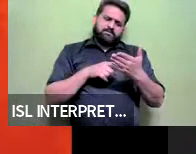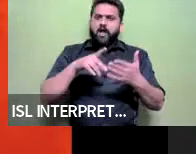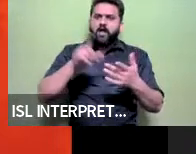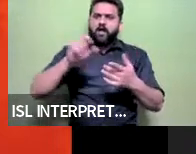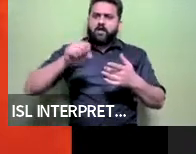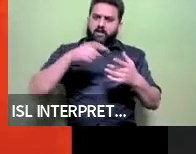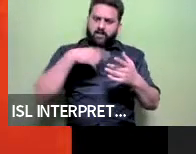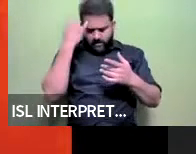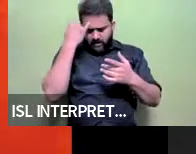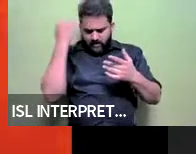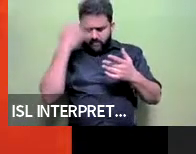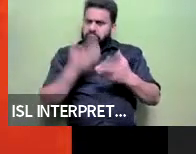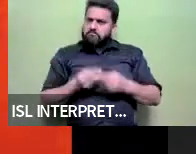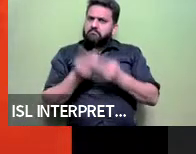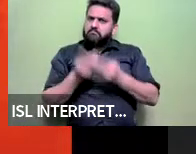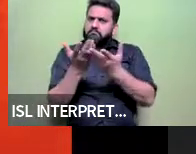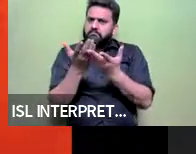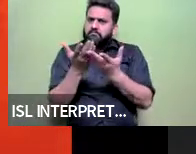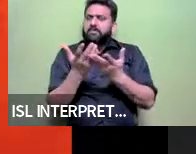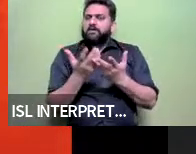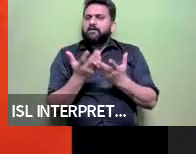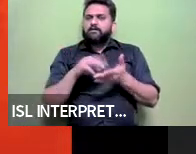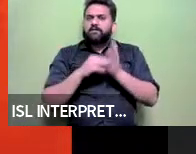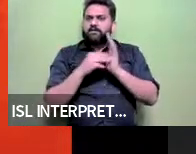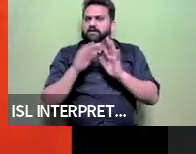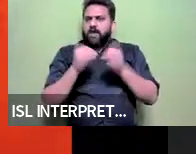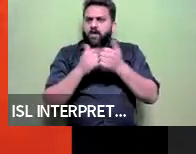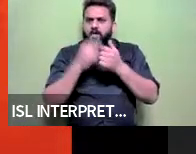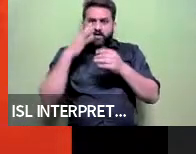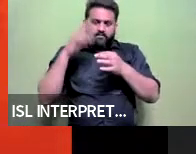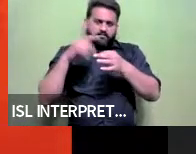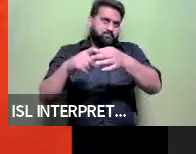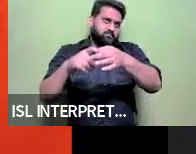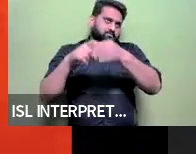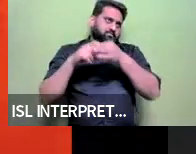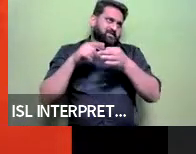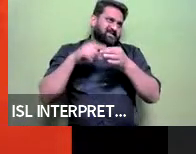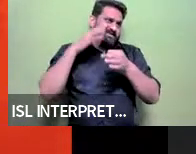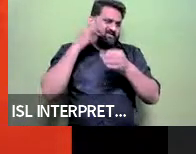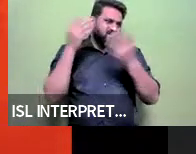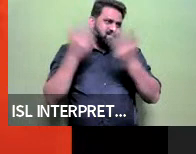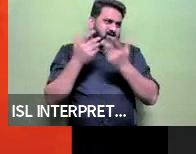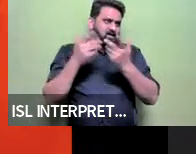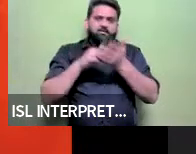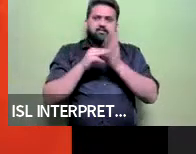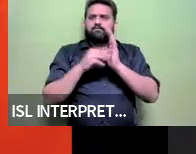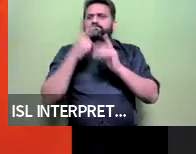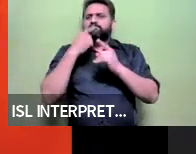an idea that how important this question is, and you can tell them that